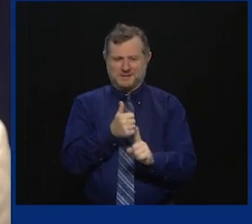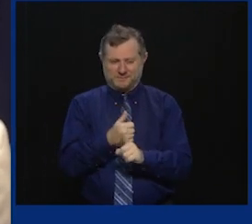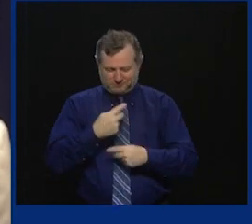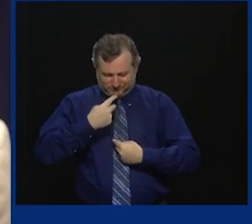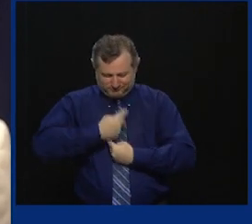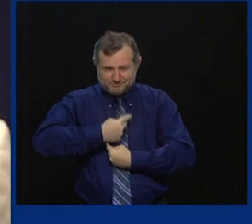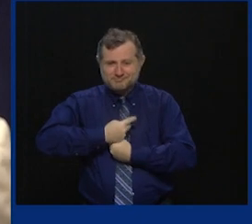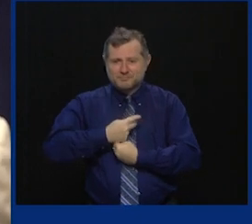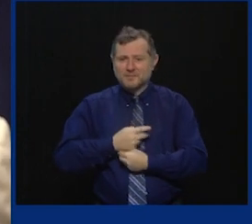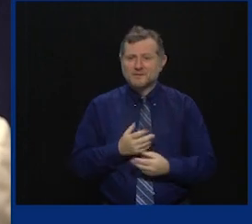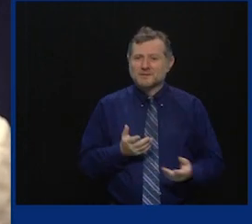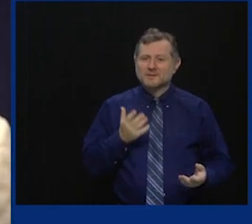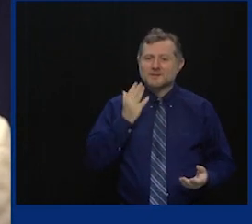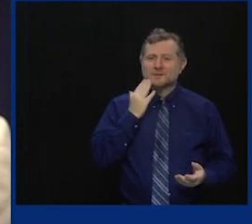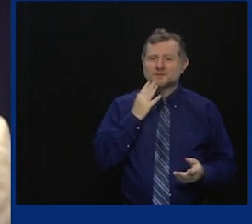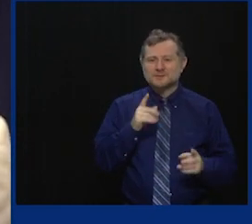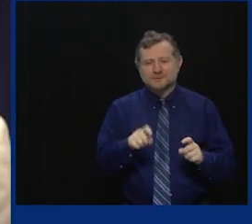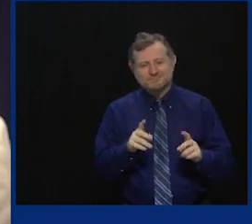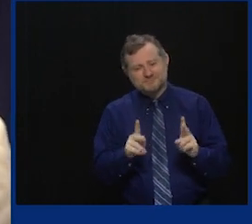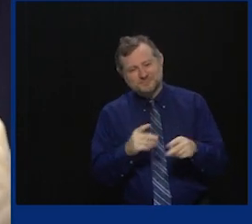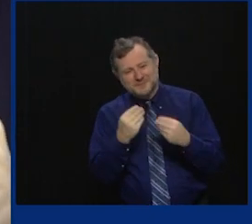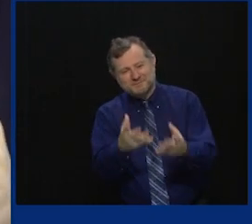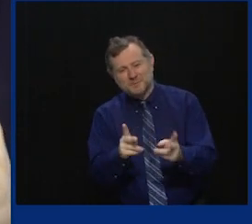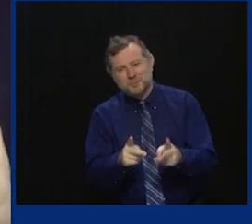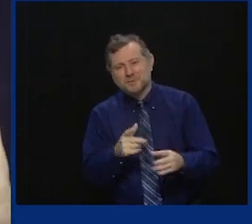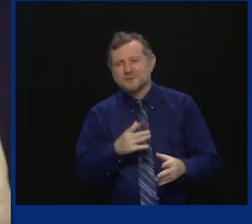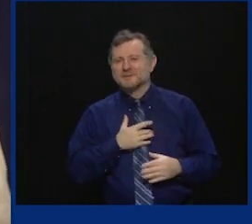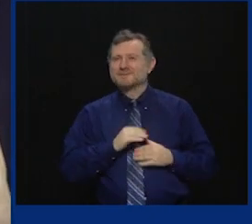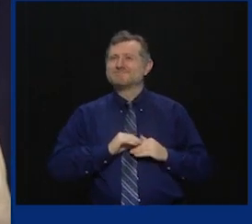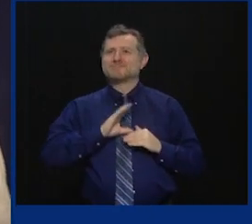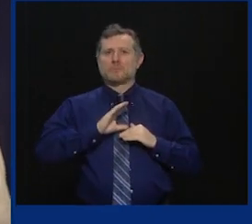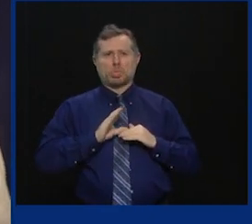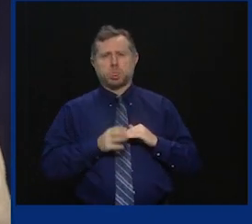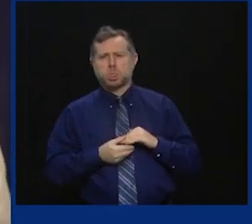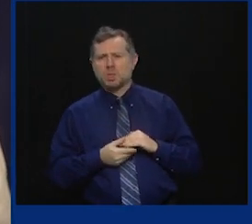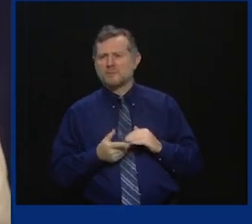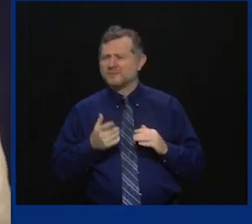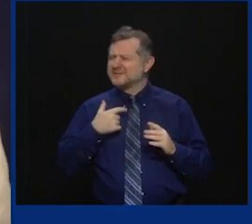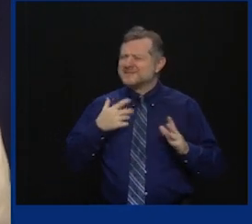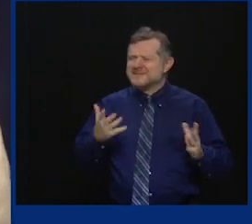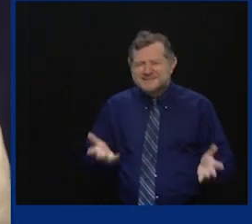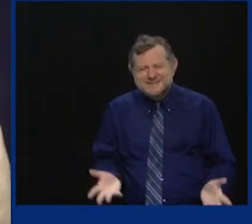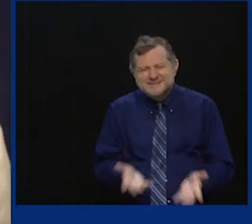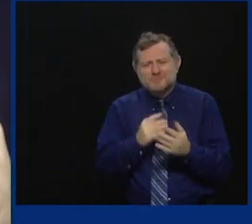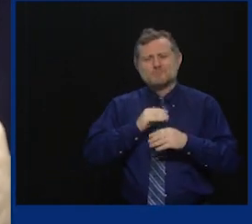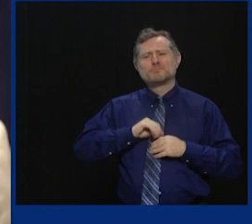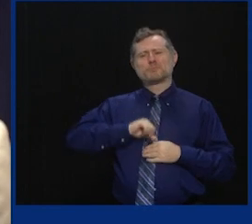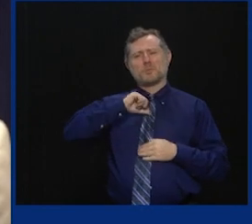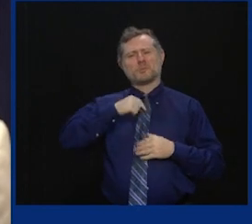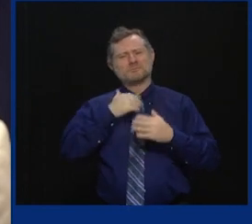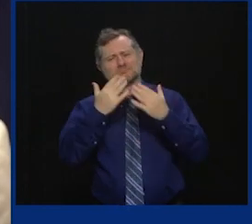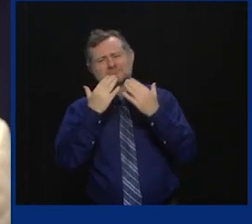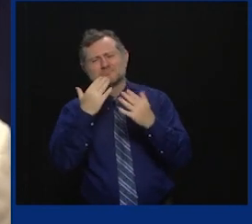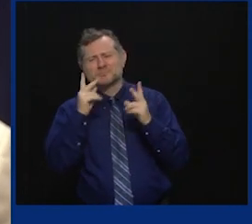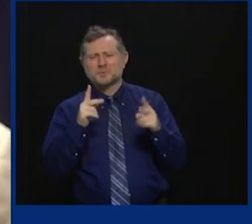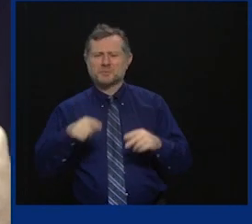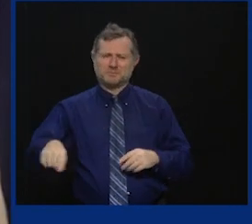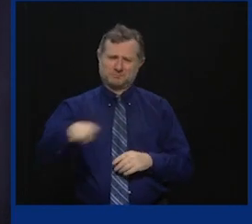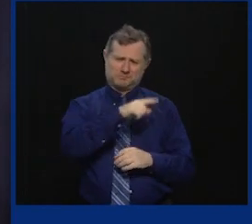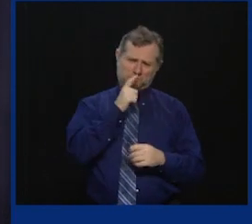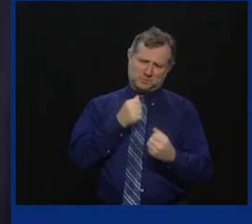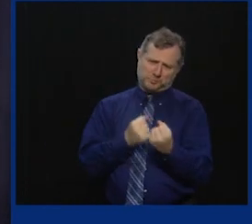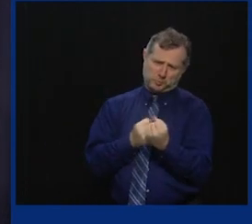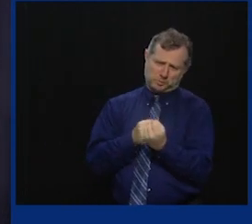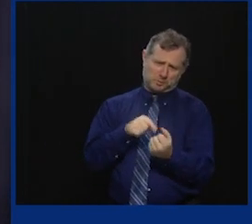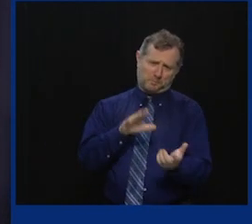at dignity. That's why I'm so proud and so grateful to so many people that stand behind this bill. Together, we built a movement